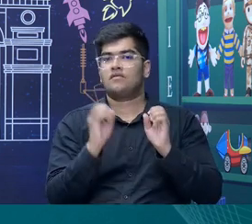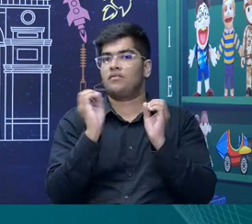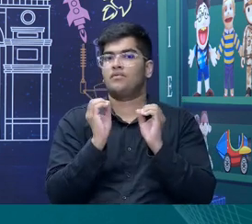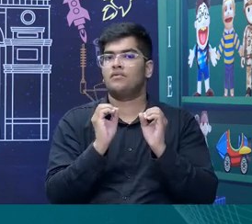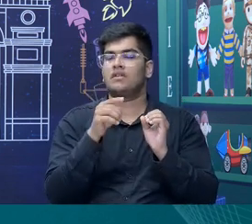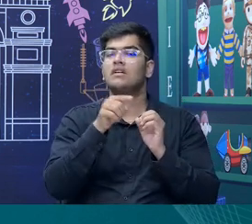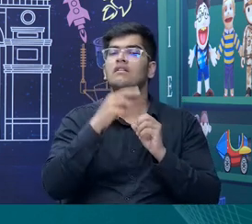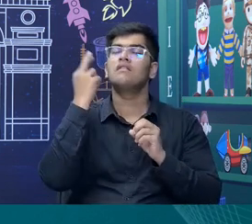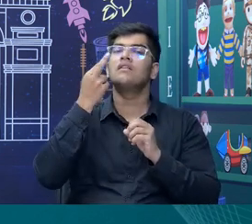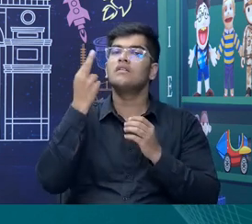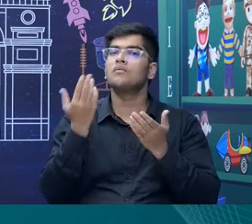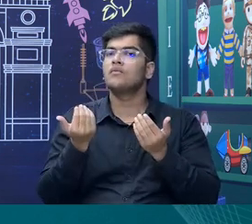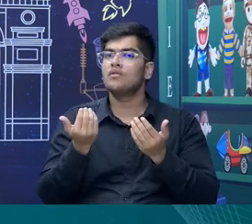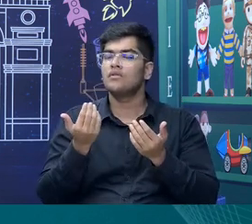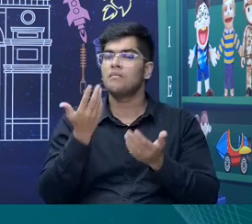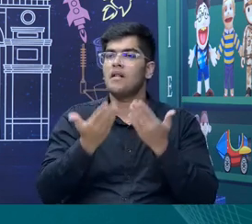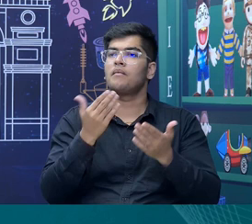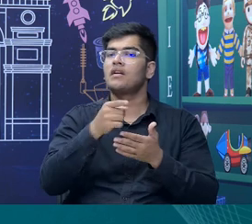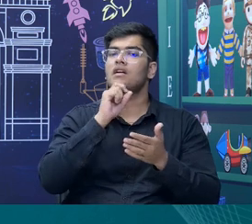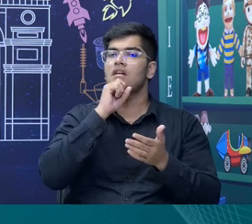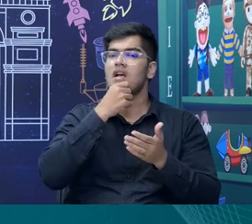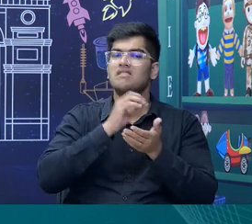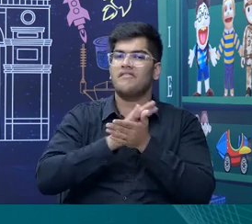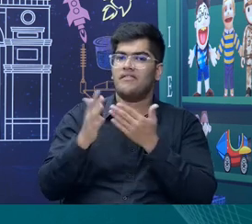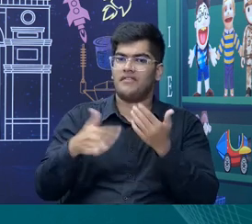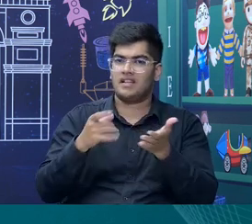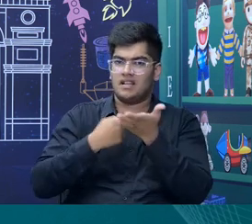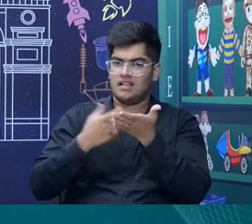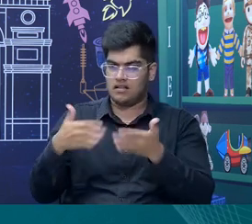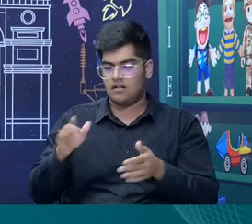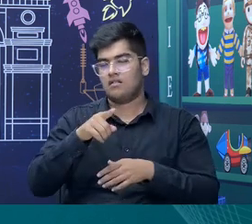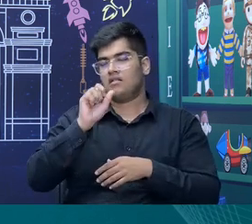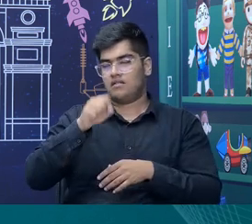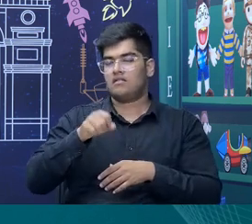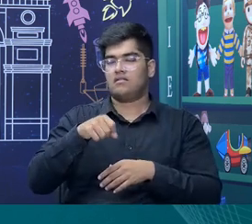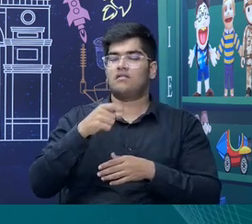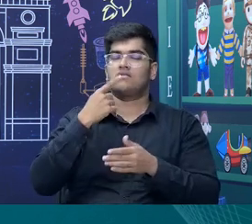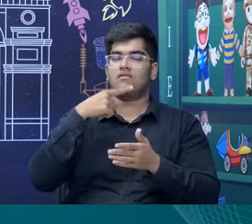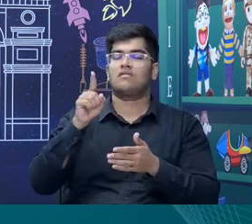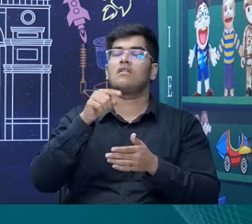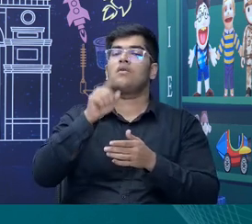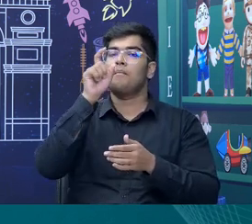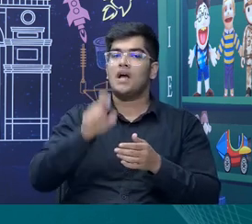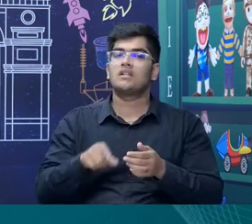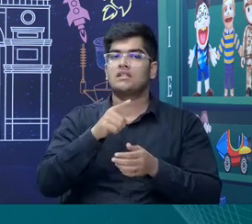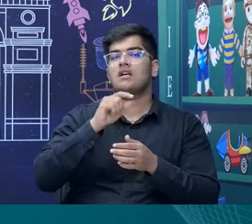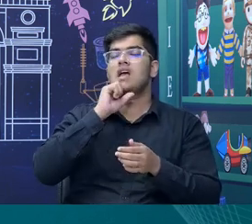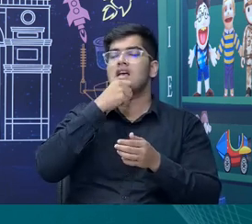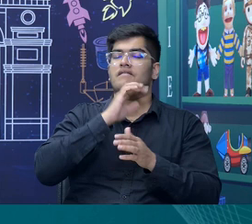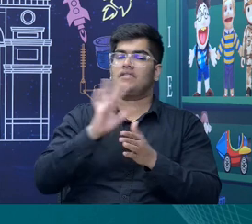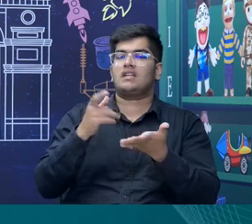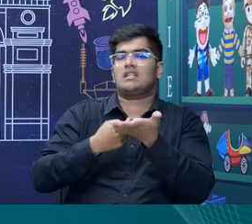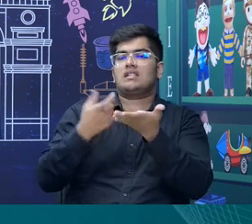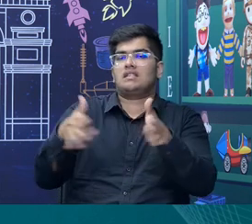tarun yes that is a good point that is he is he is retired from the firm